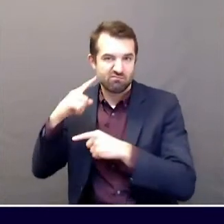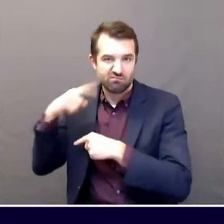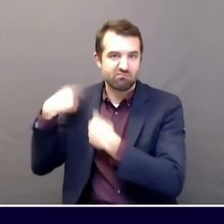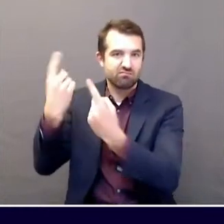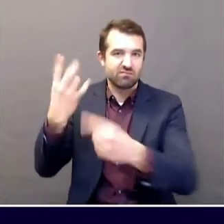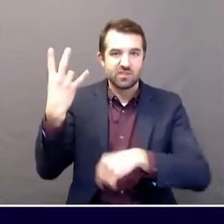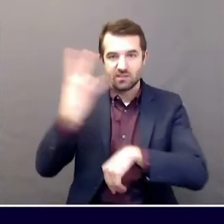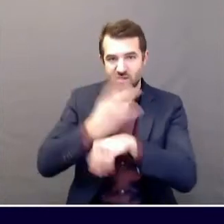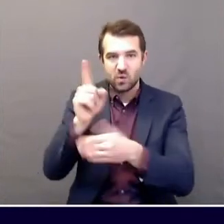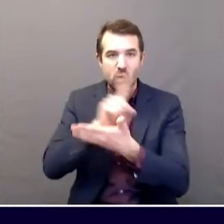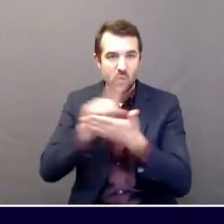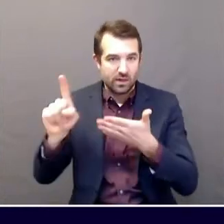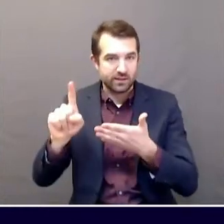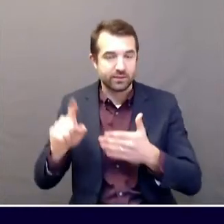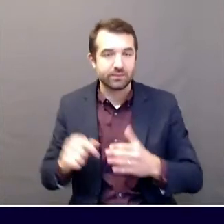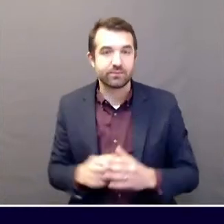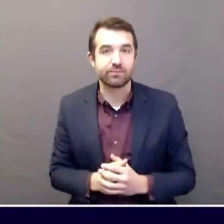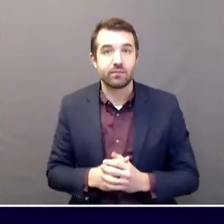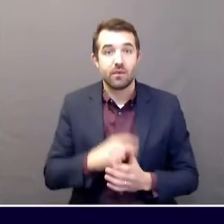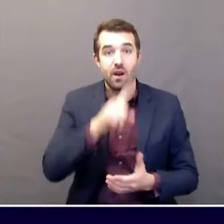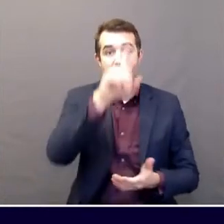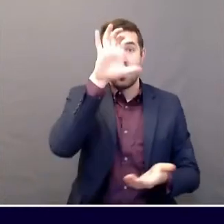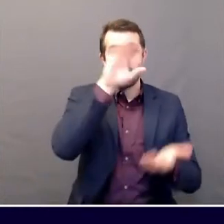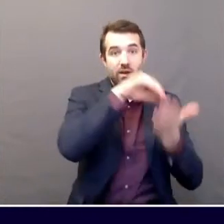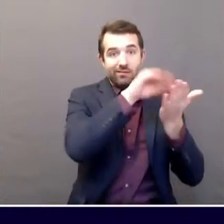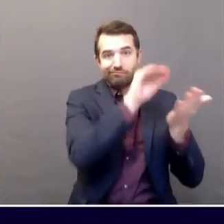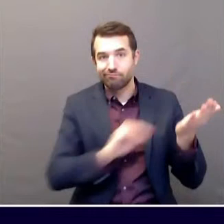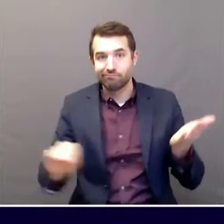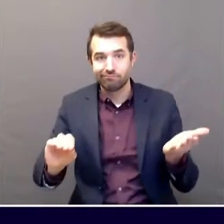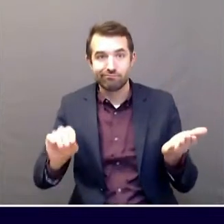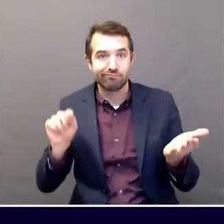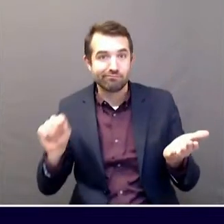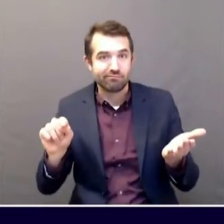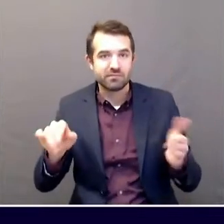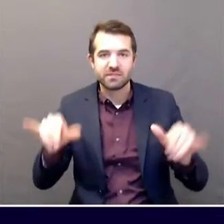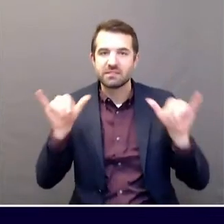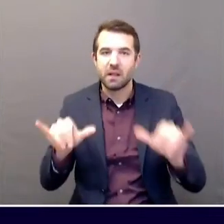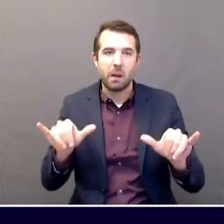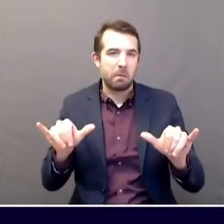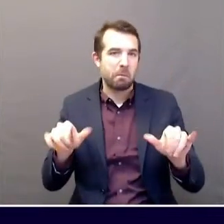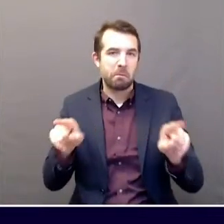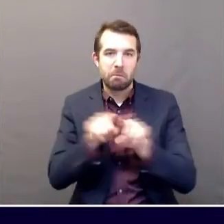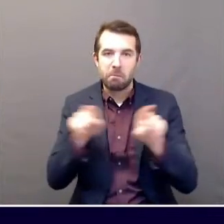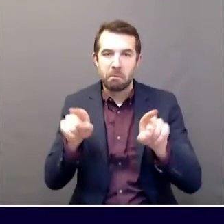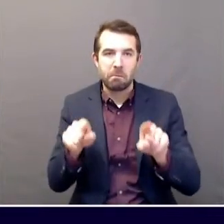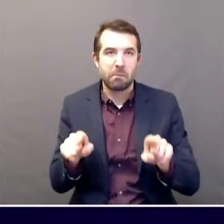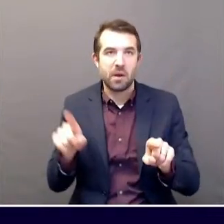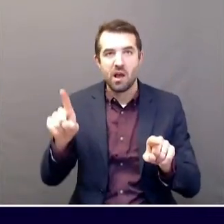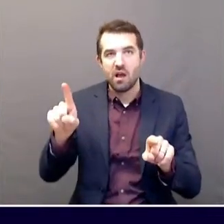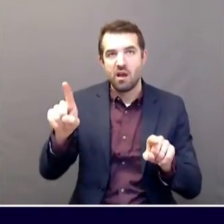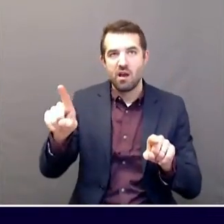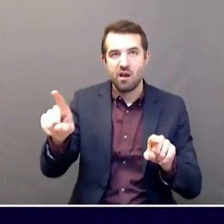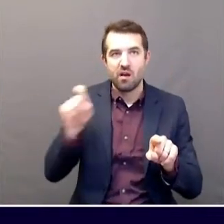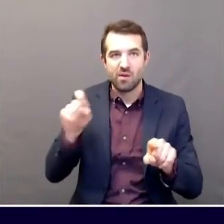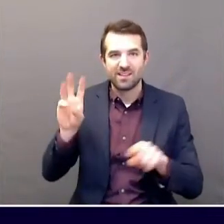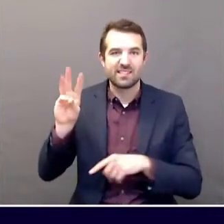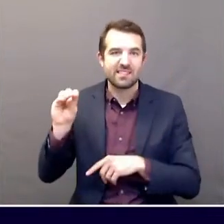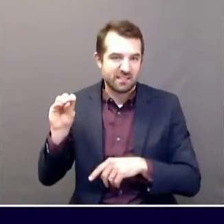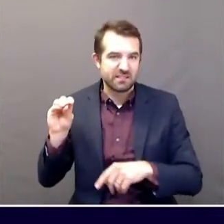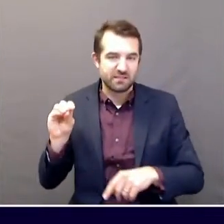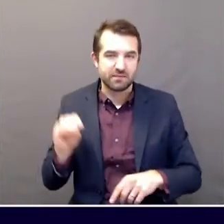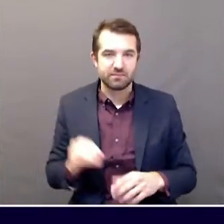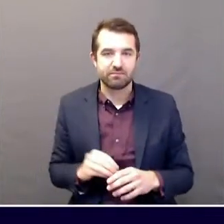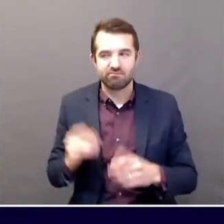the testing volume for antigen tests has remained largely stable, now standing at 160 such tests for